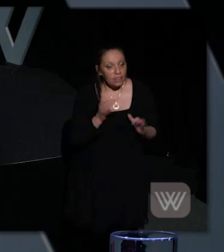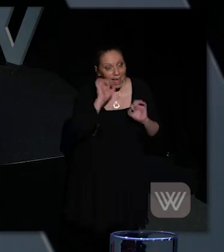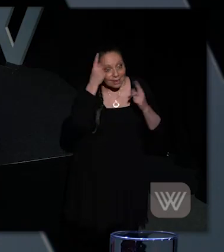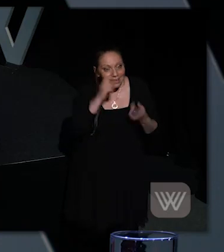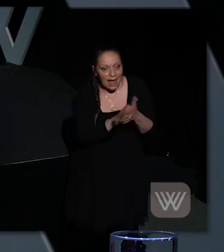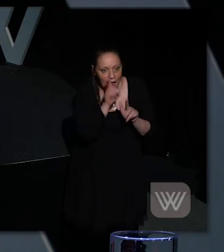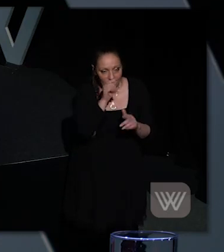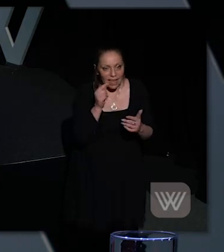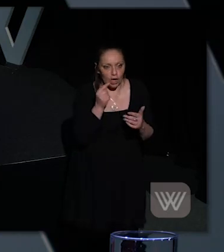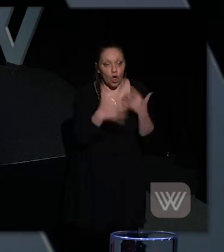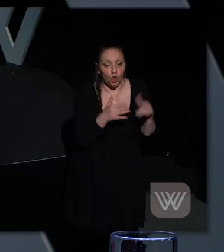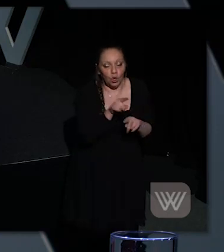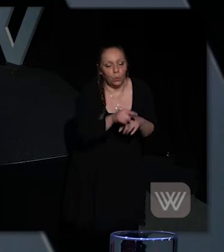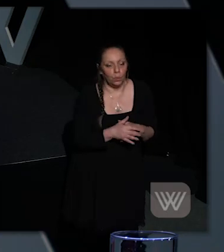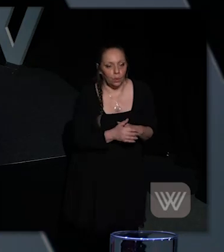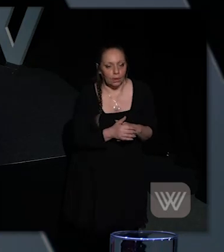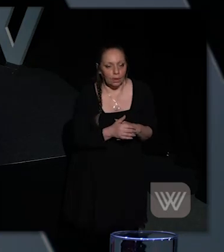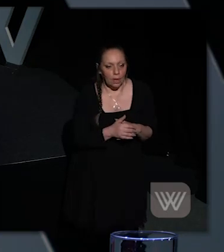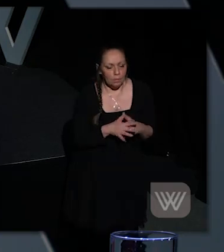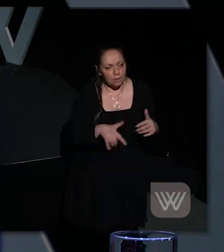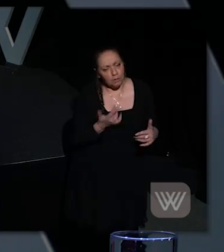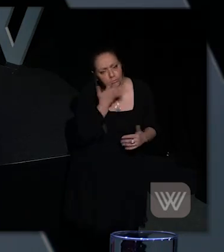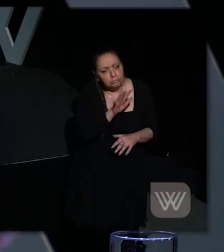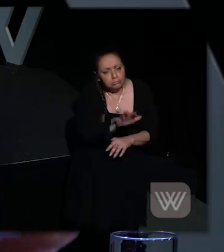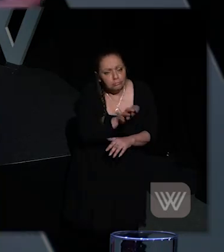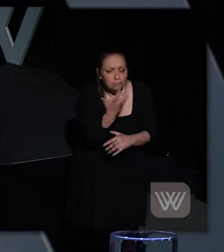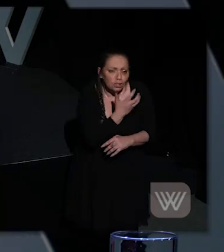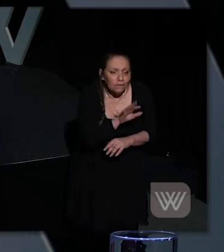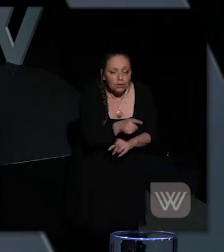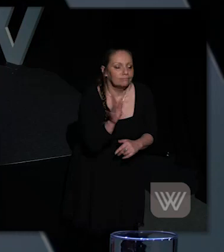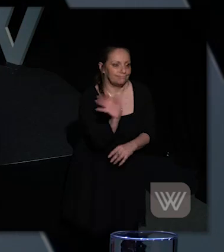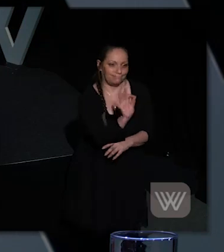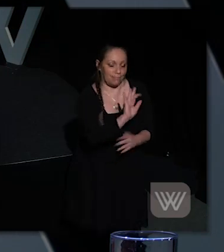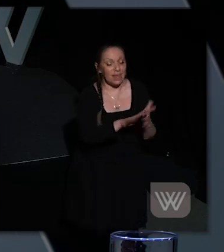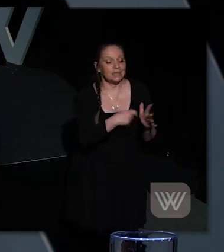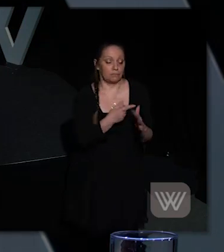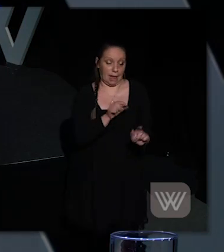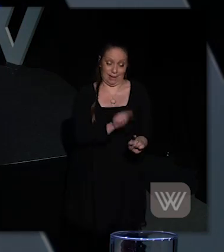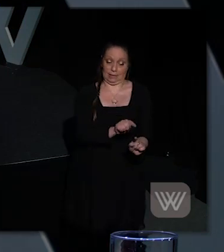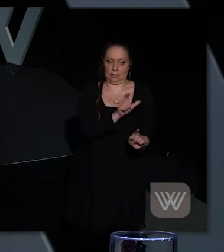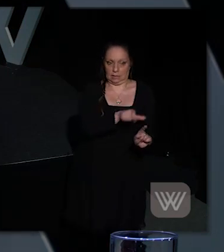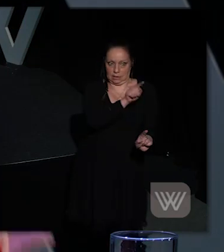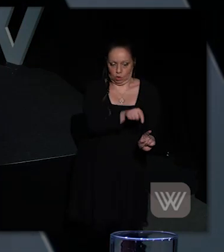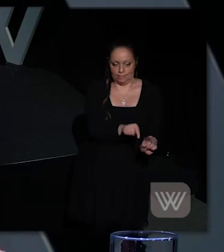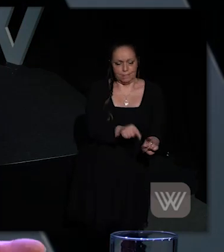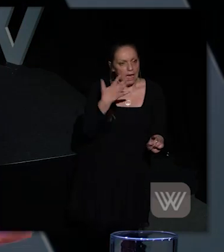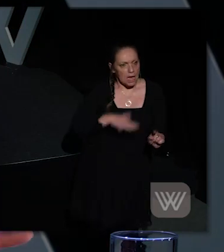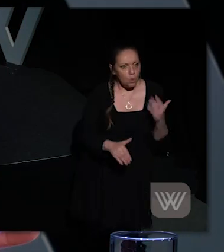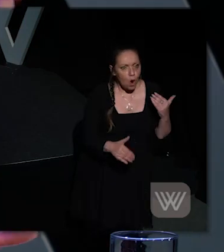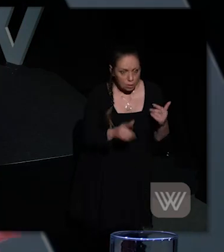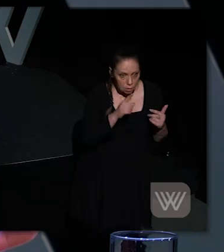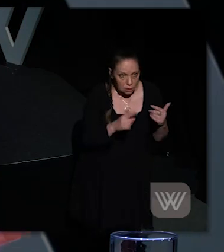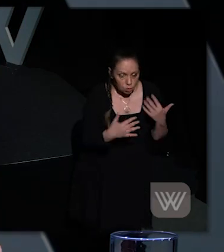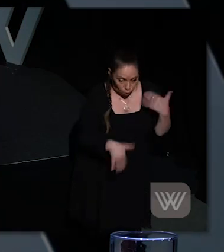you really well, but they don't feel for you. So that's Mark, 100%. So he wants to hurt